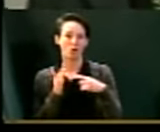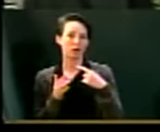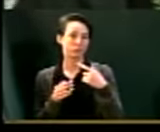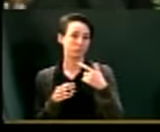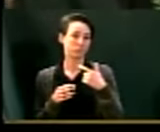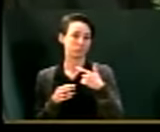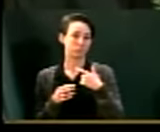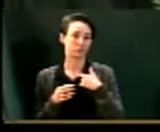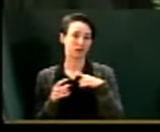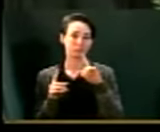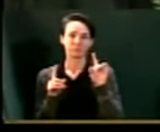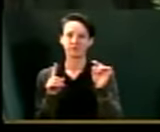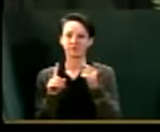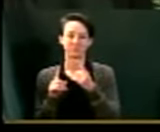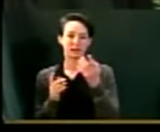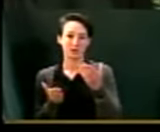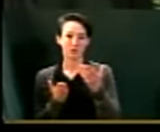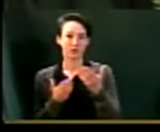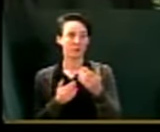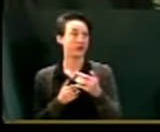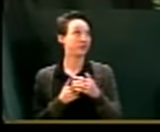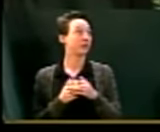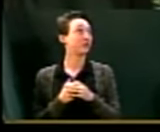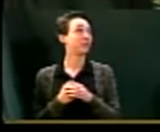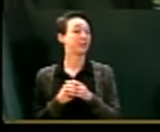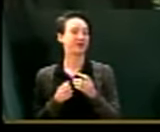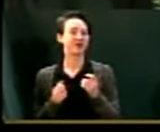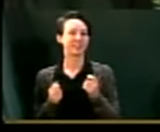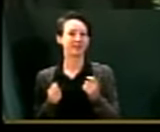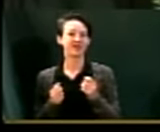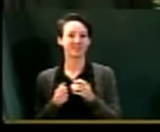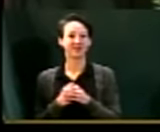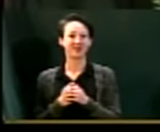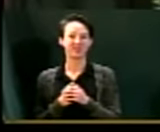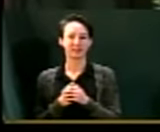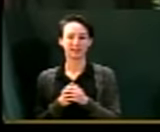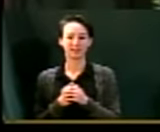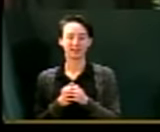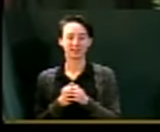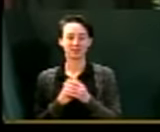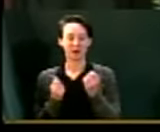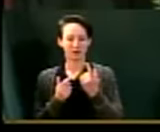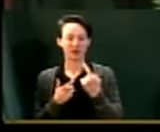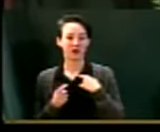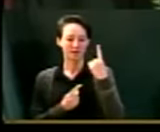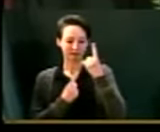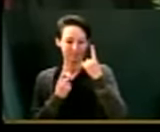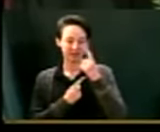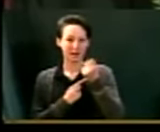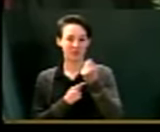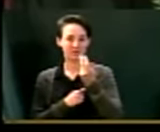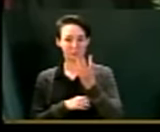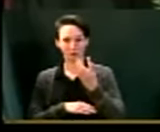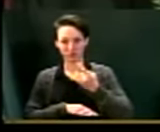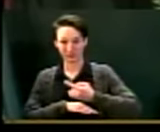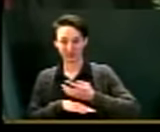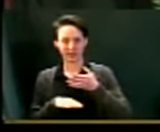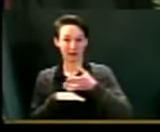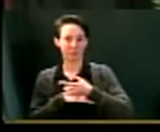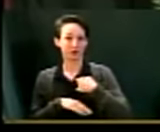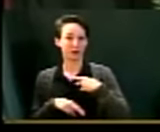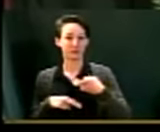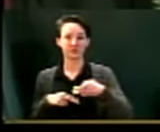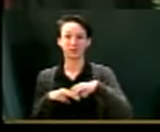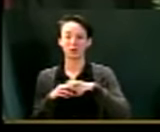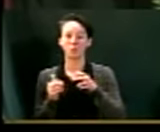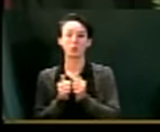wadded up about here. So it is all that I've thought about for several days after I sat down